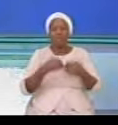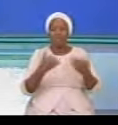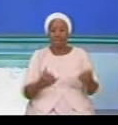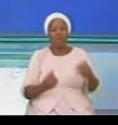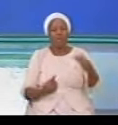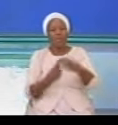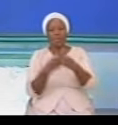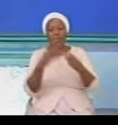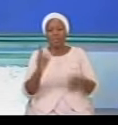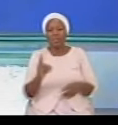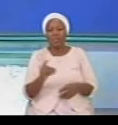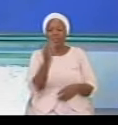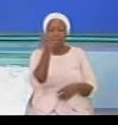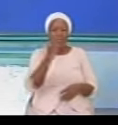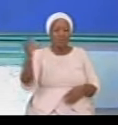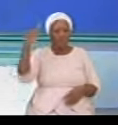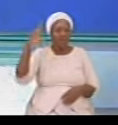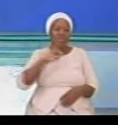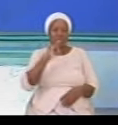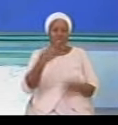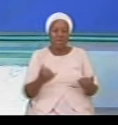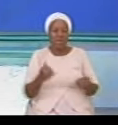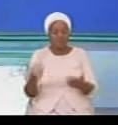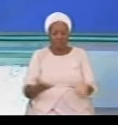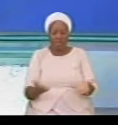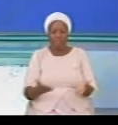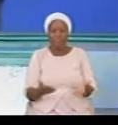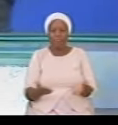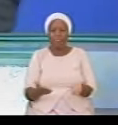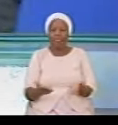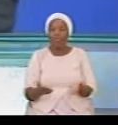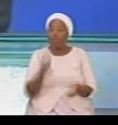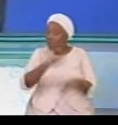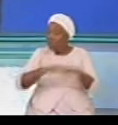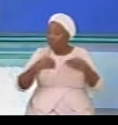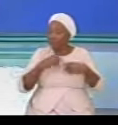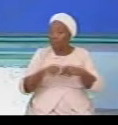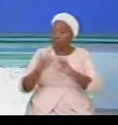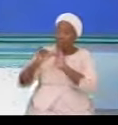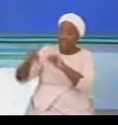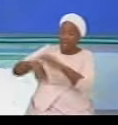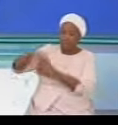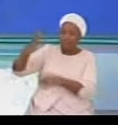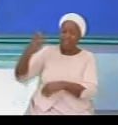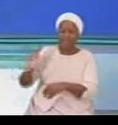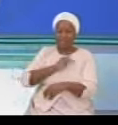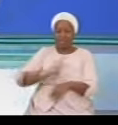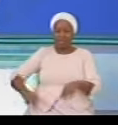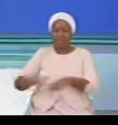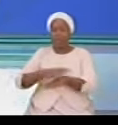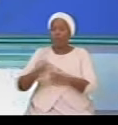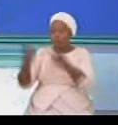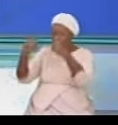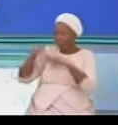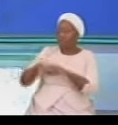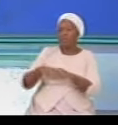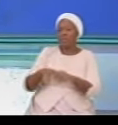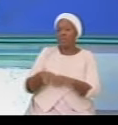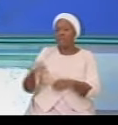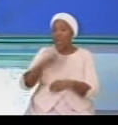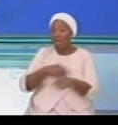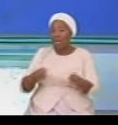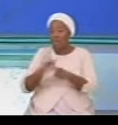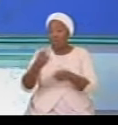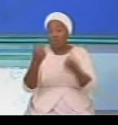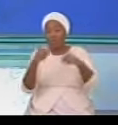appeared. Grace is now available. You don't have to stay outside the kingdom. Come in. And as you